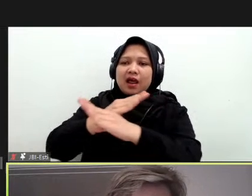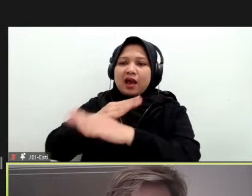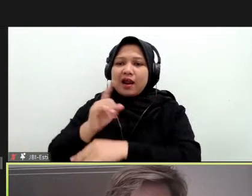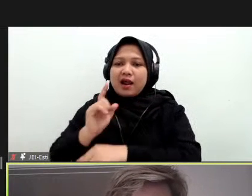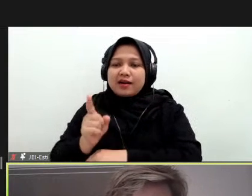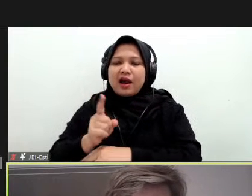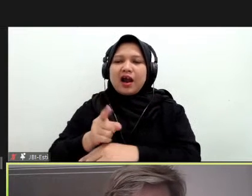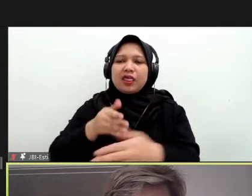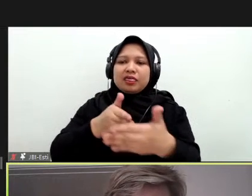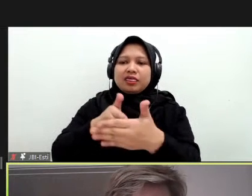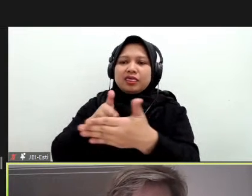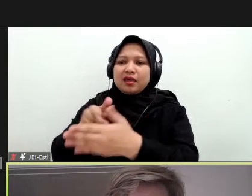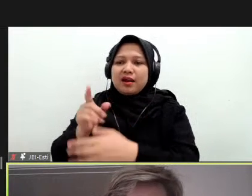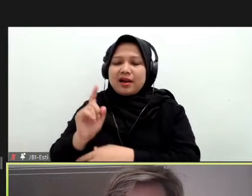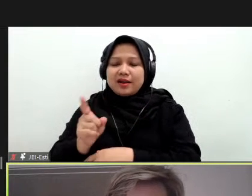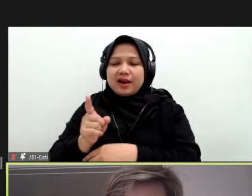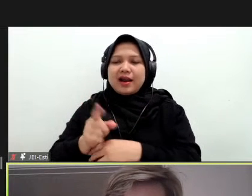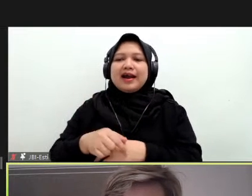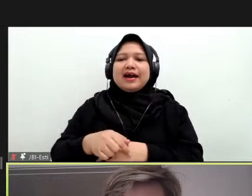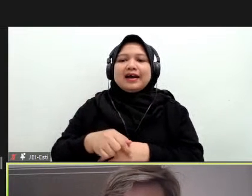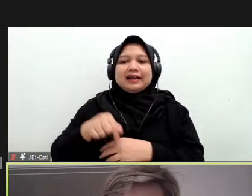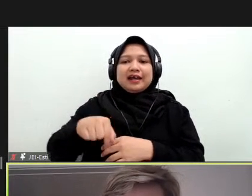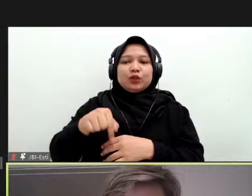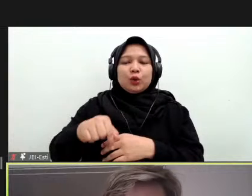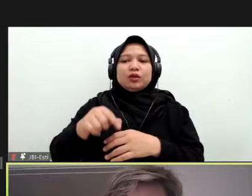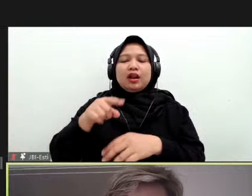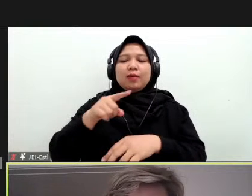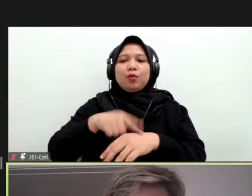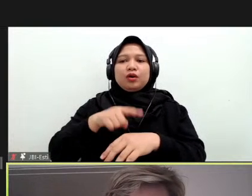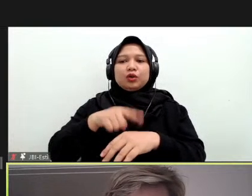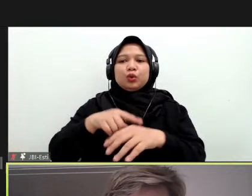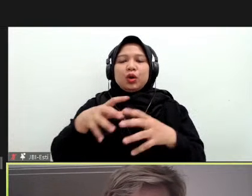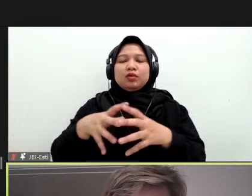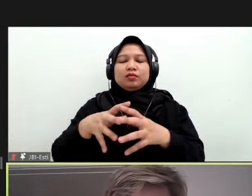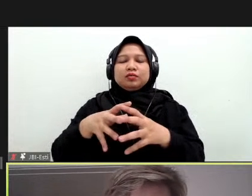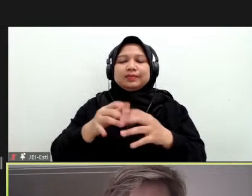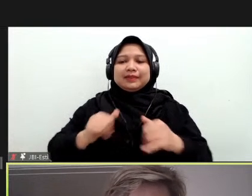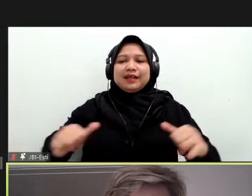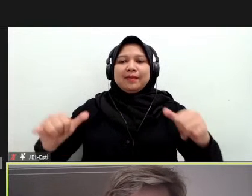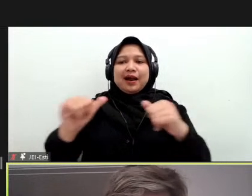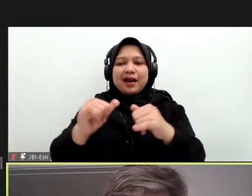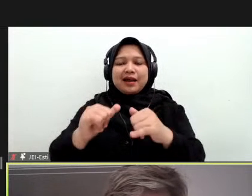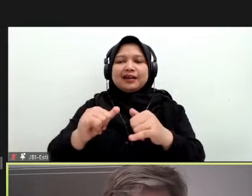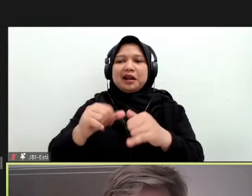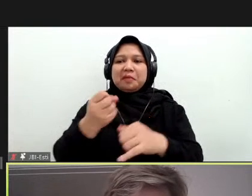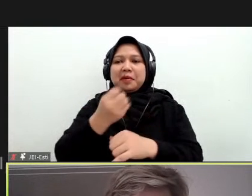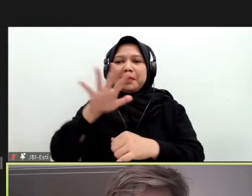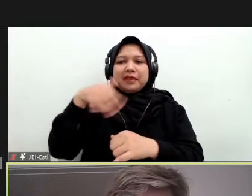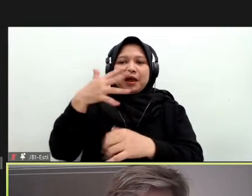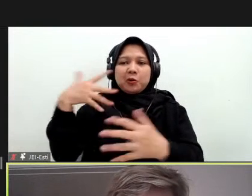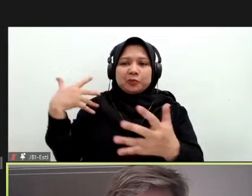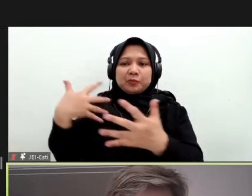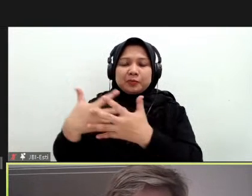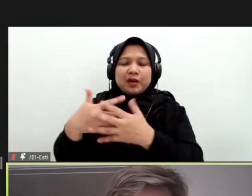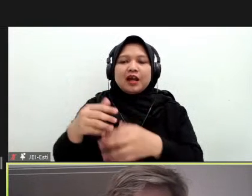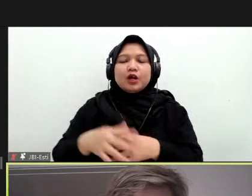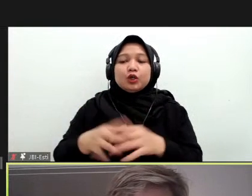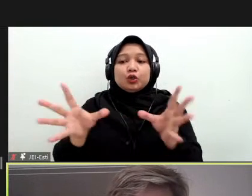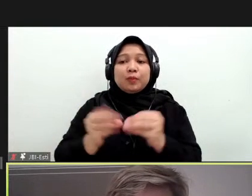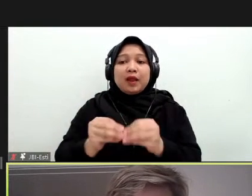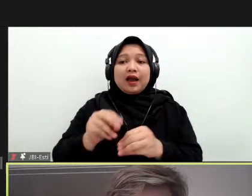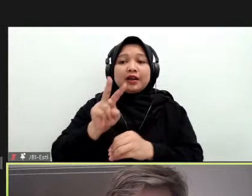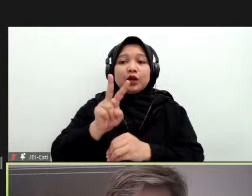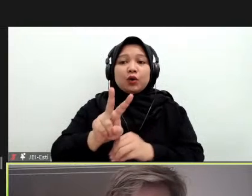in the past 5 years, Civicus Alliance has tracked 292 legal measures affecting civic space